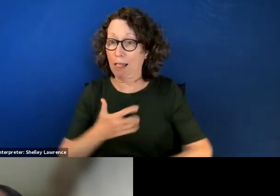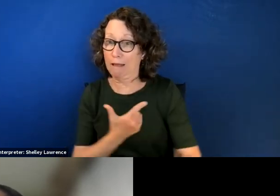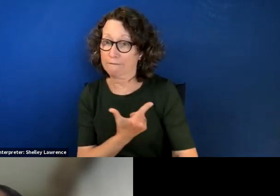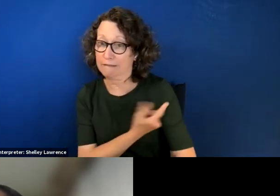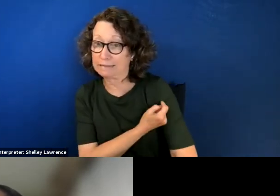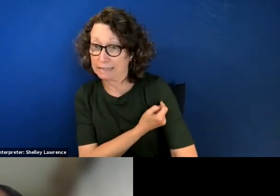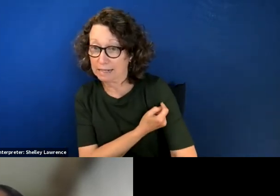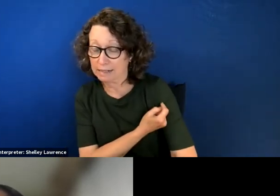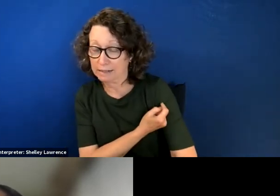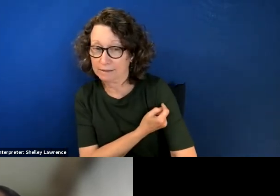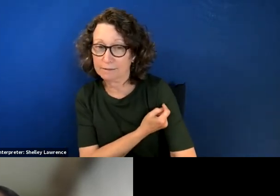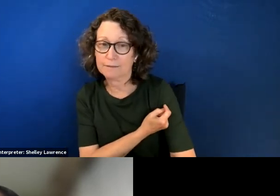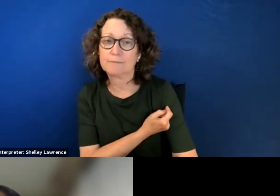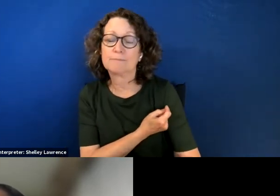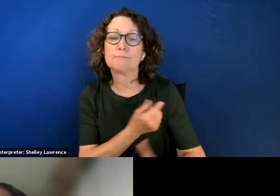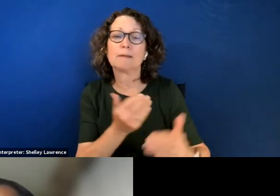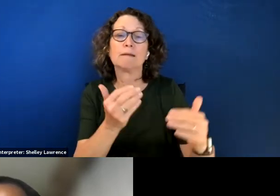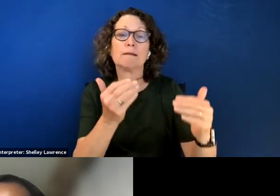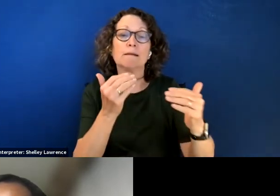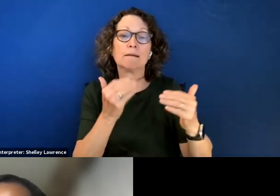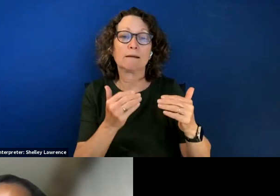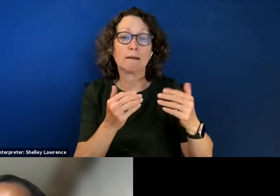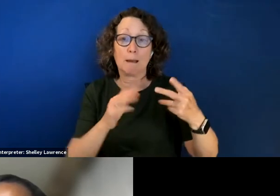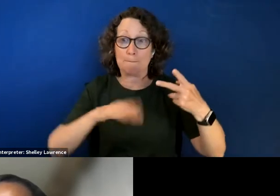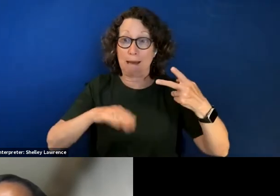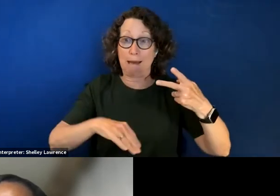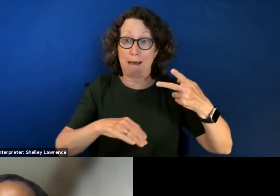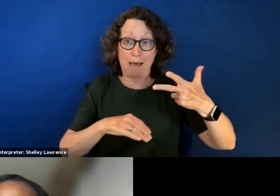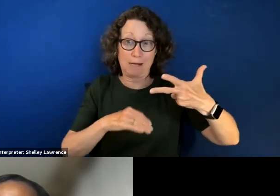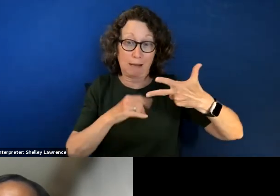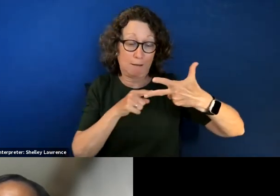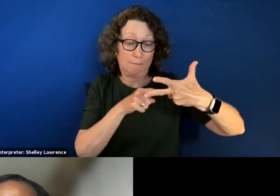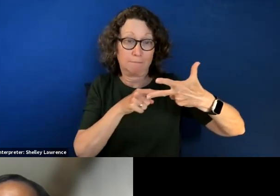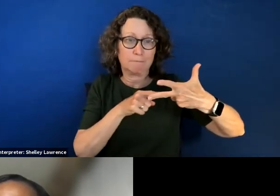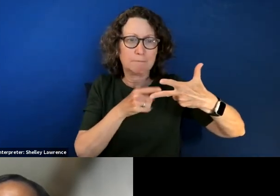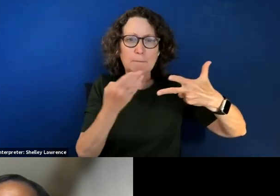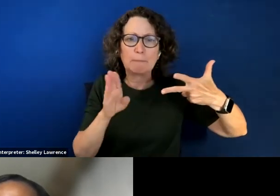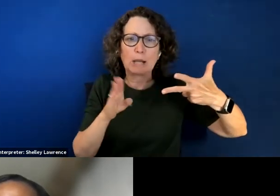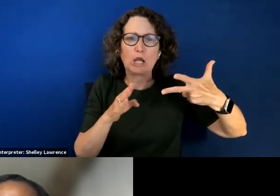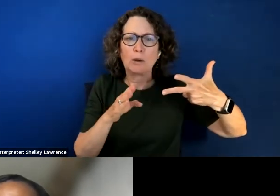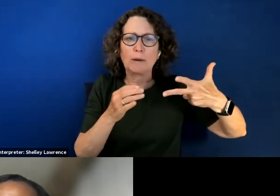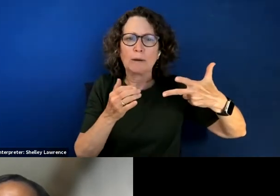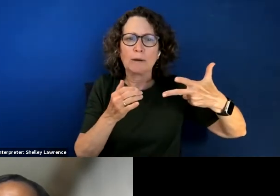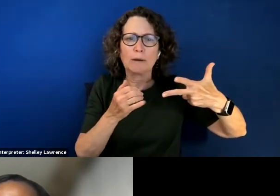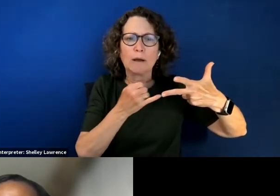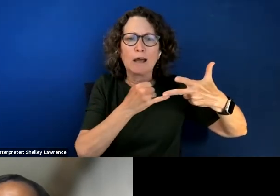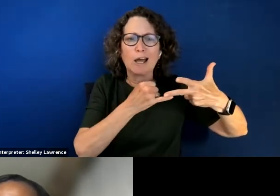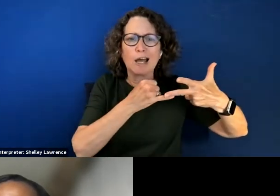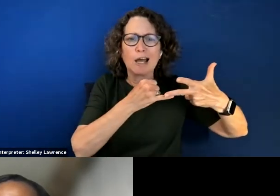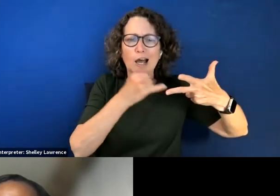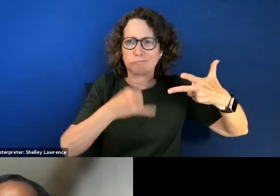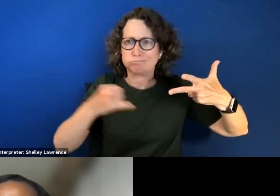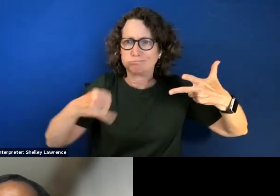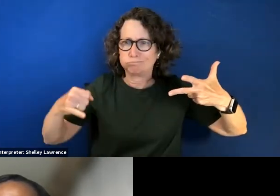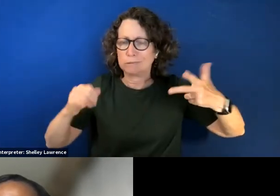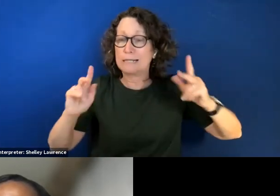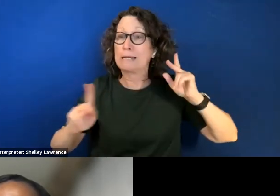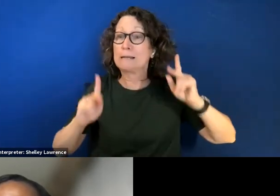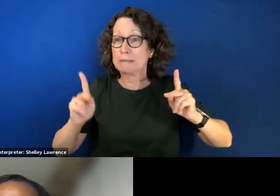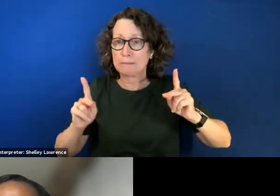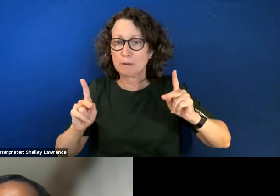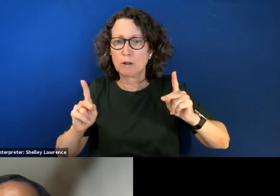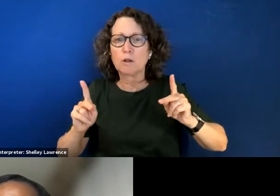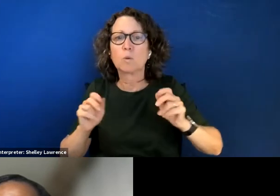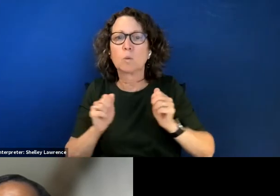individuals. The bottom blue line are our vaccinated